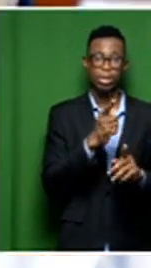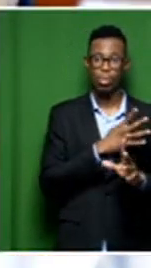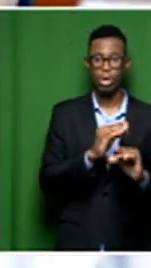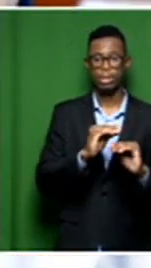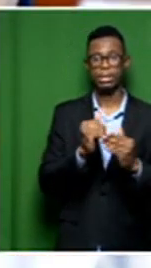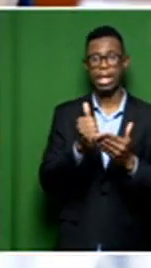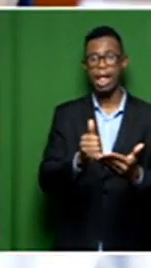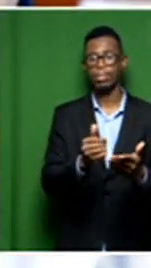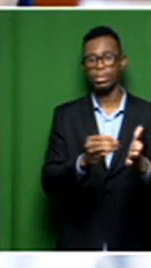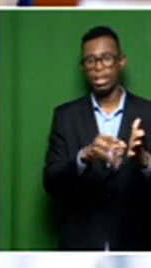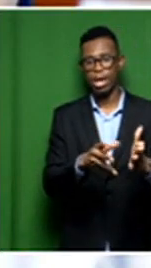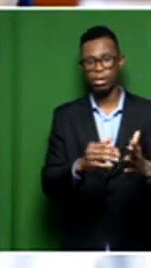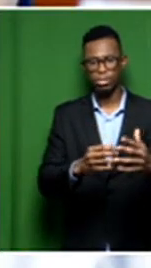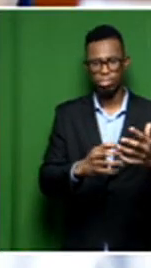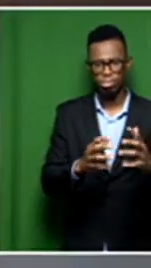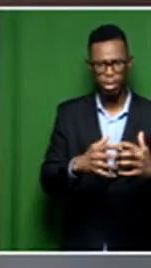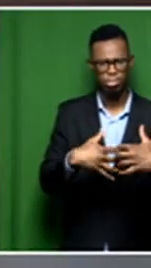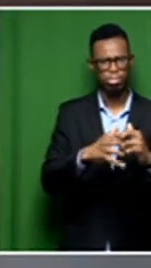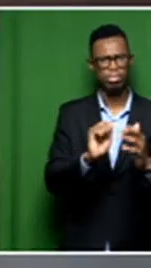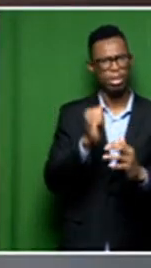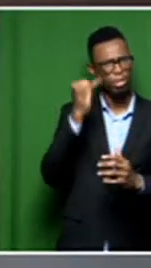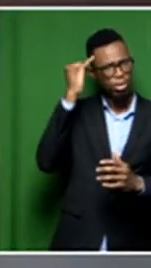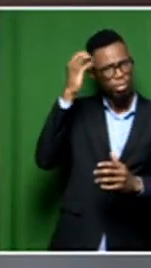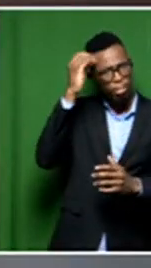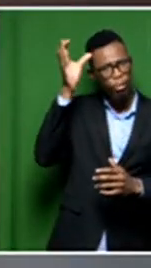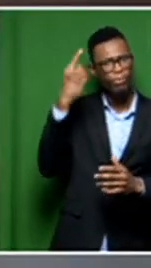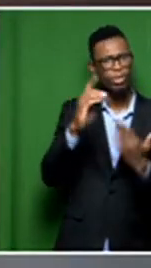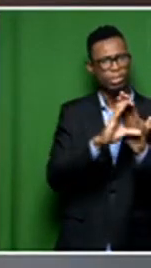South African learners' knowledge of the Constitution and children's rights.